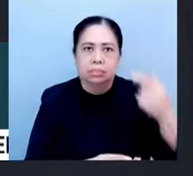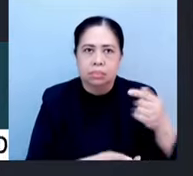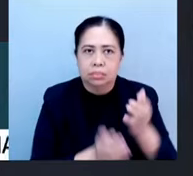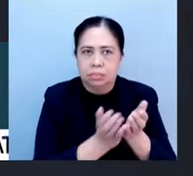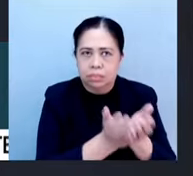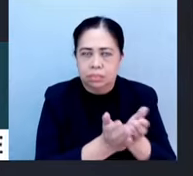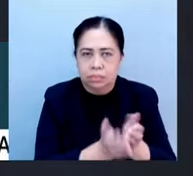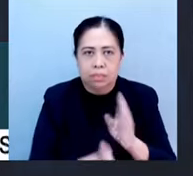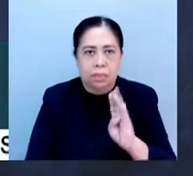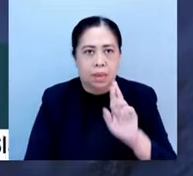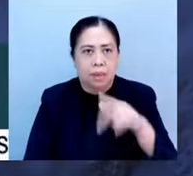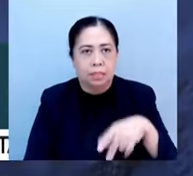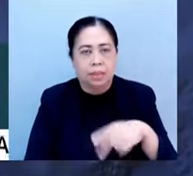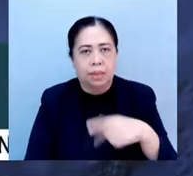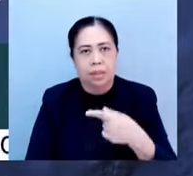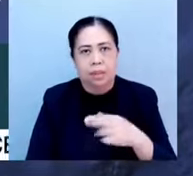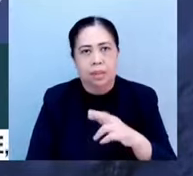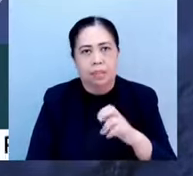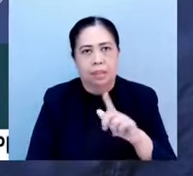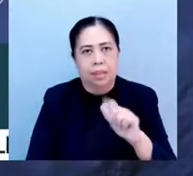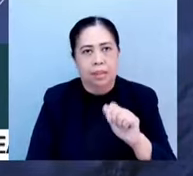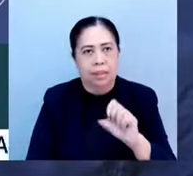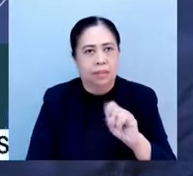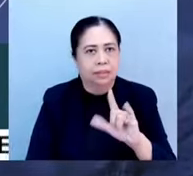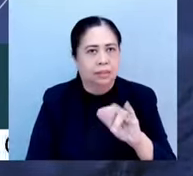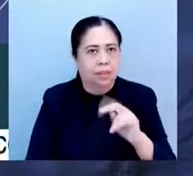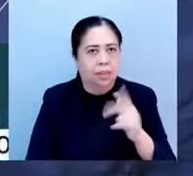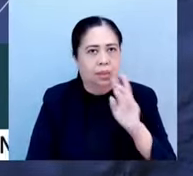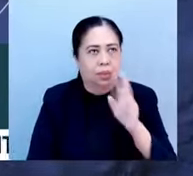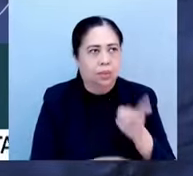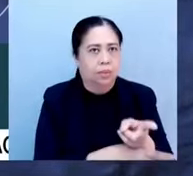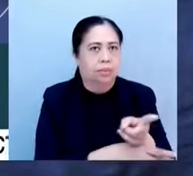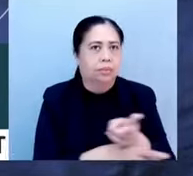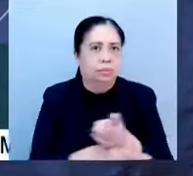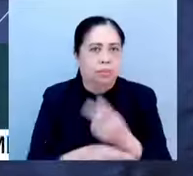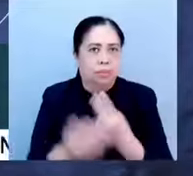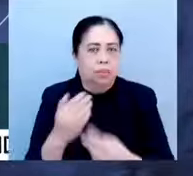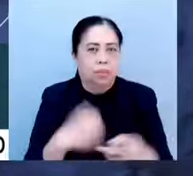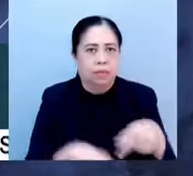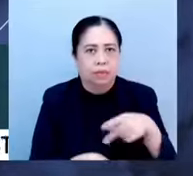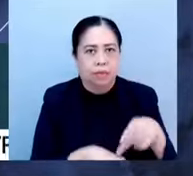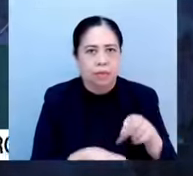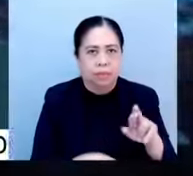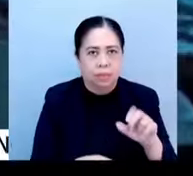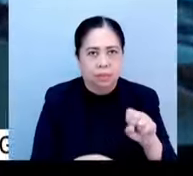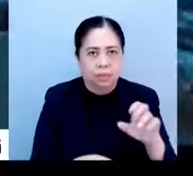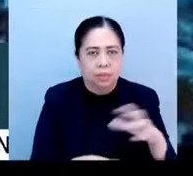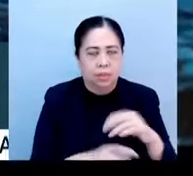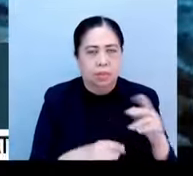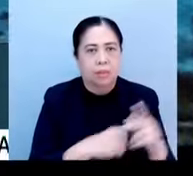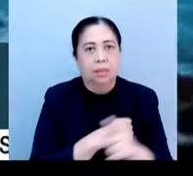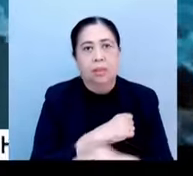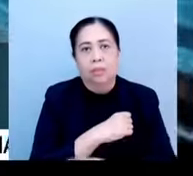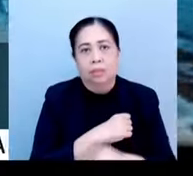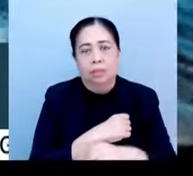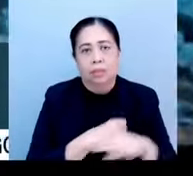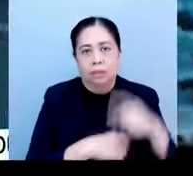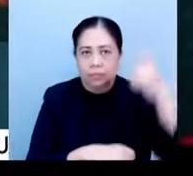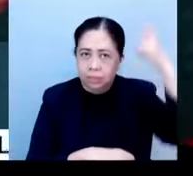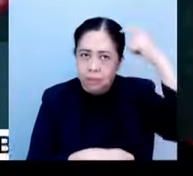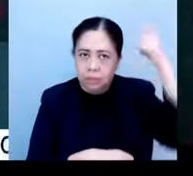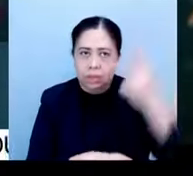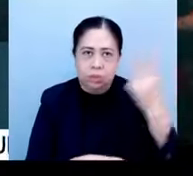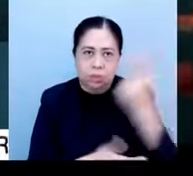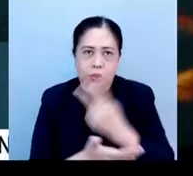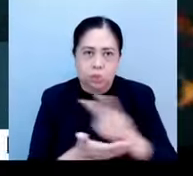BRP Gabriela Silang will patrol the vicinity of both the Philippine Rise and the province of Batanes for 2 weeks. Two